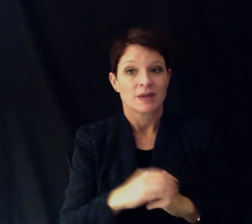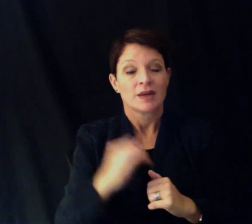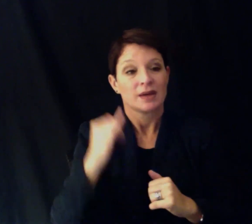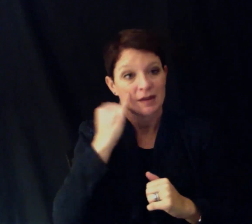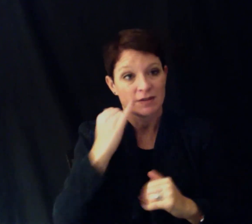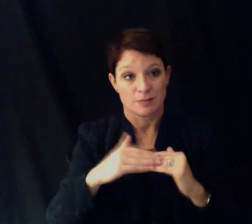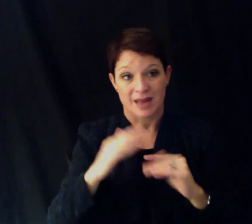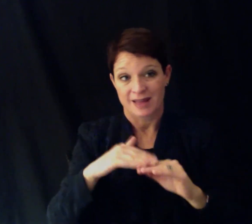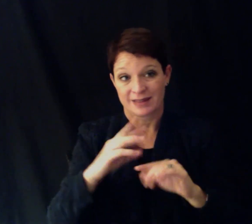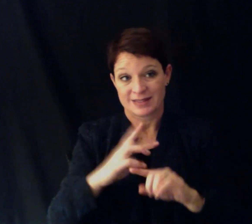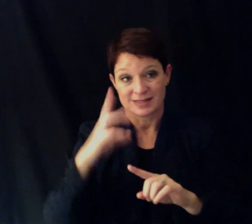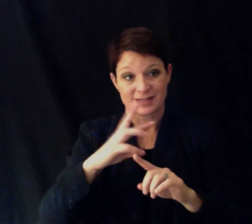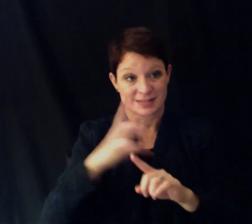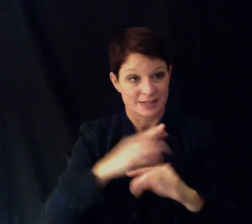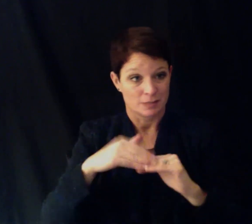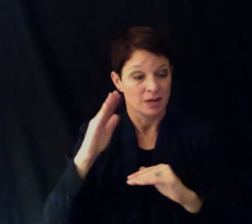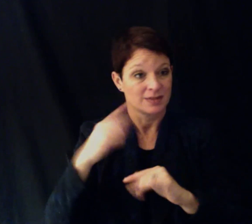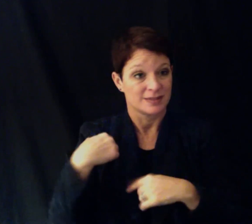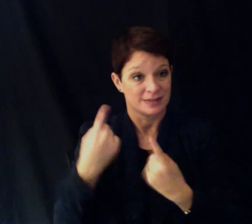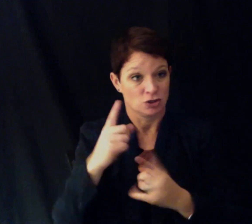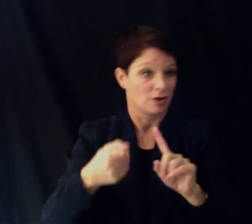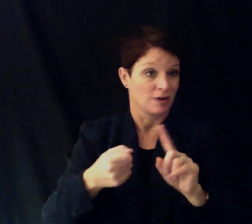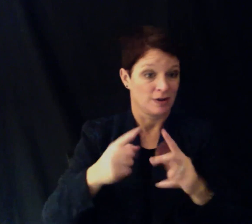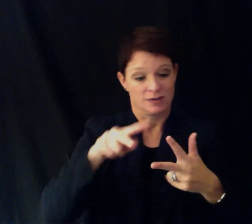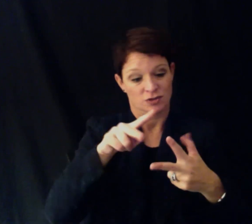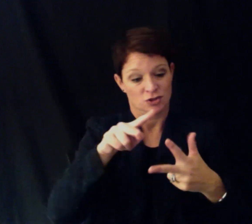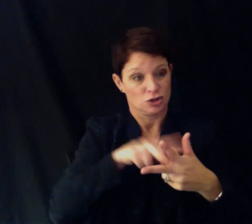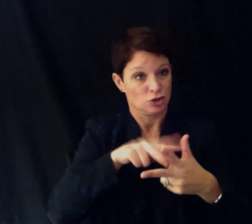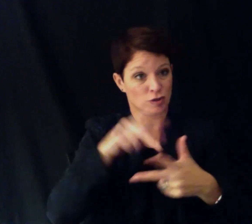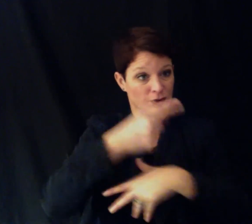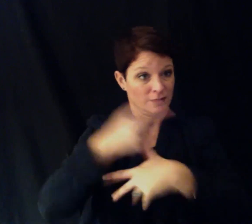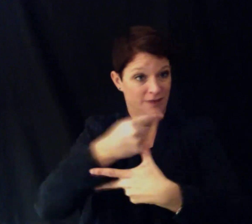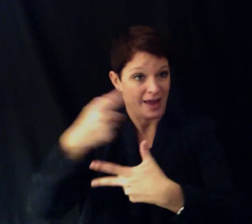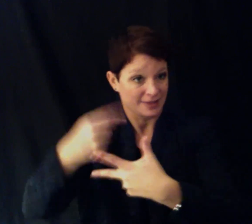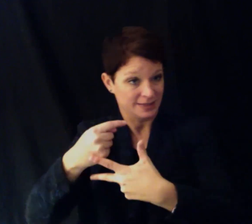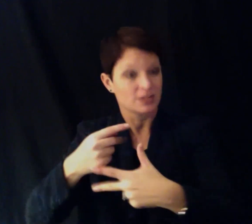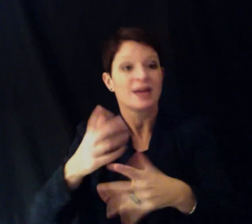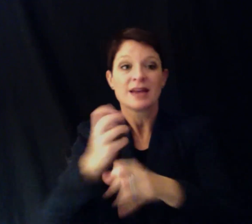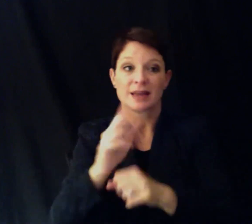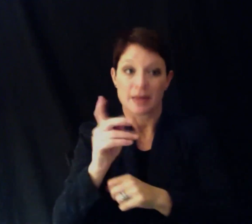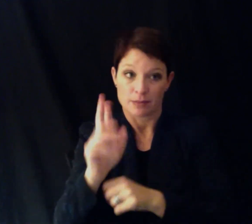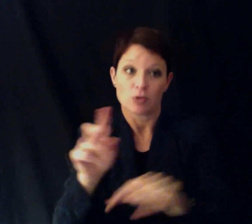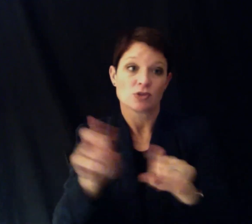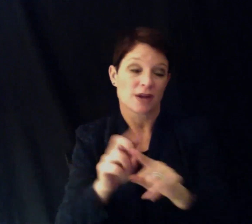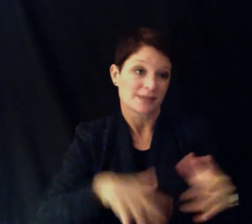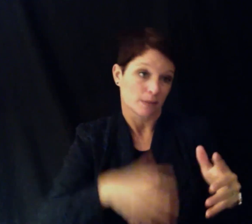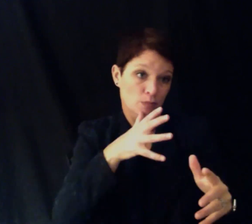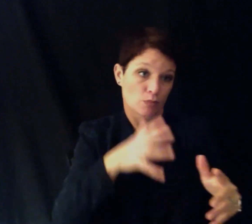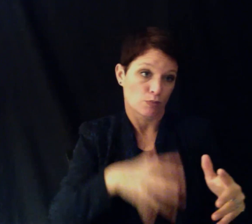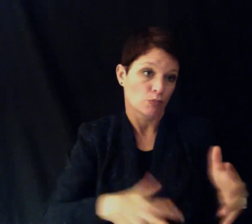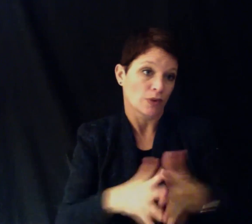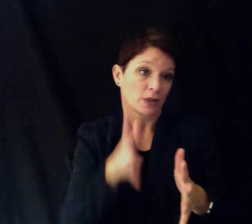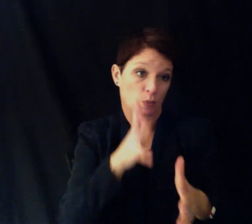least 6 months since your initial vaccine series, you should definitely get the booster if you're pregnant.